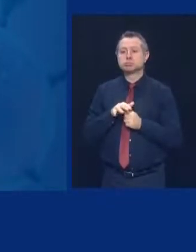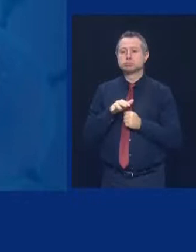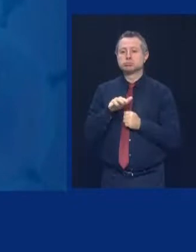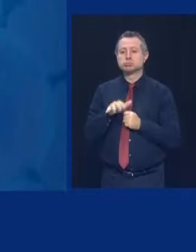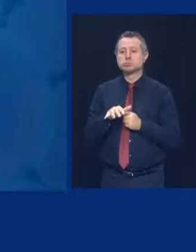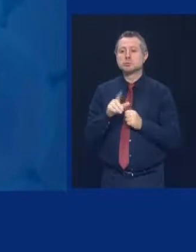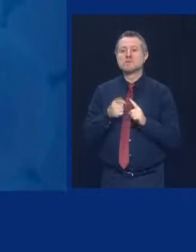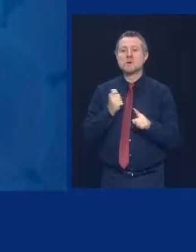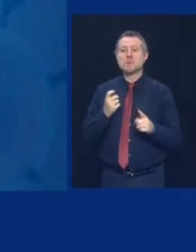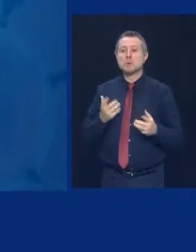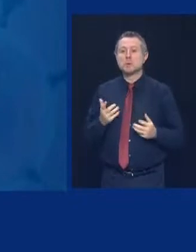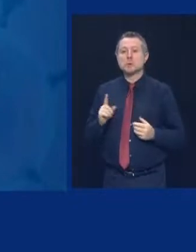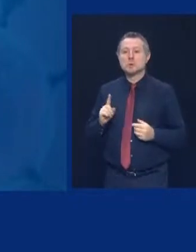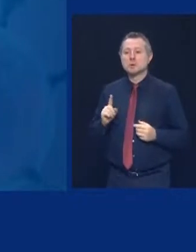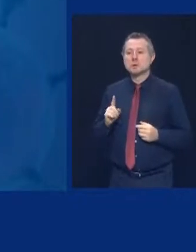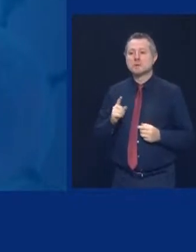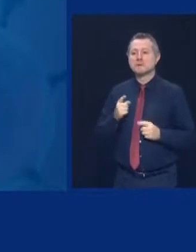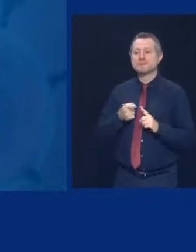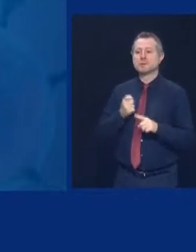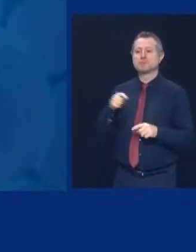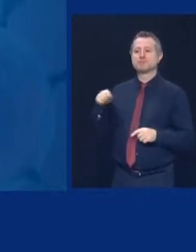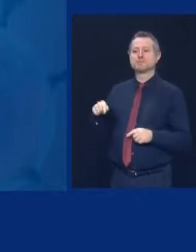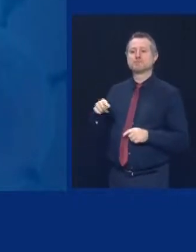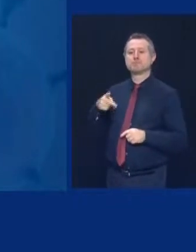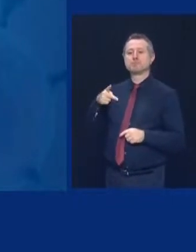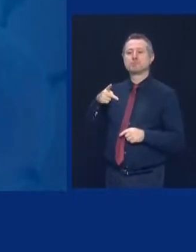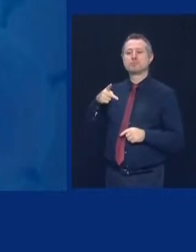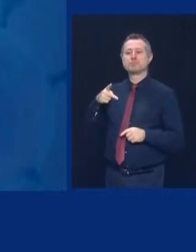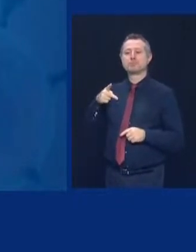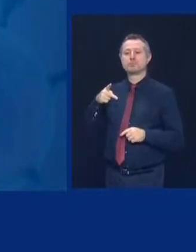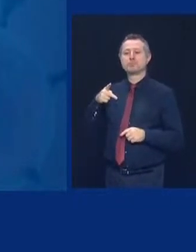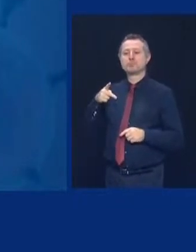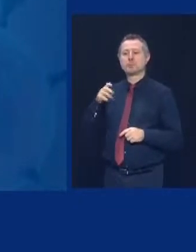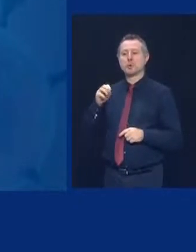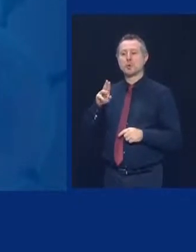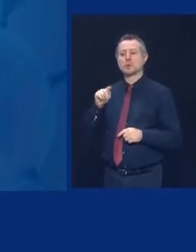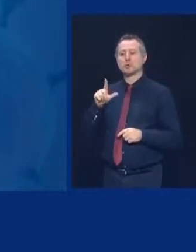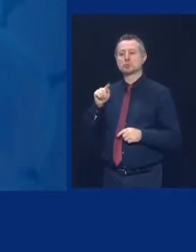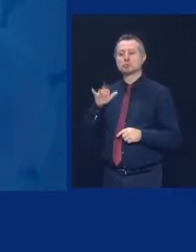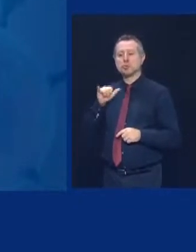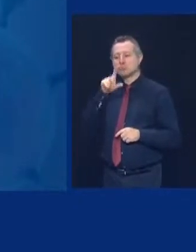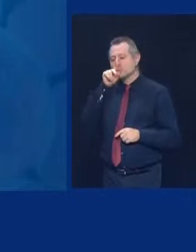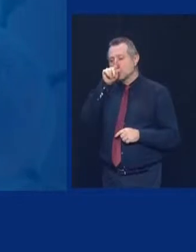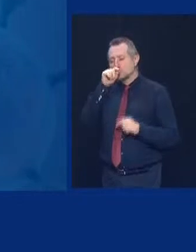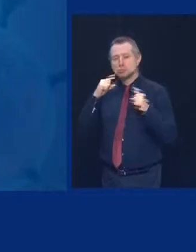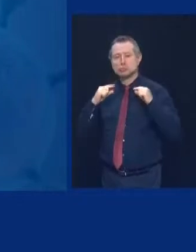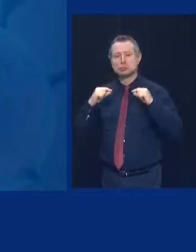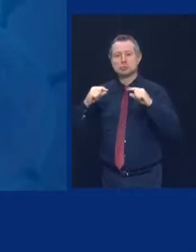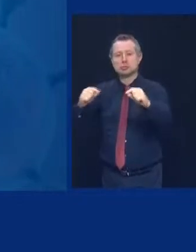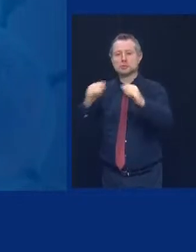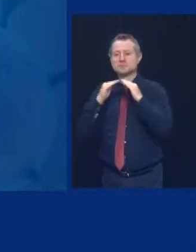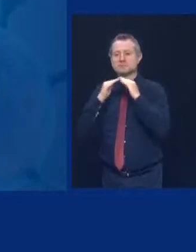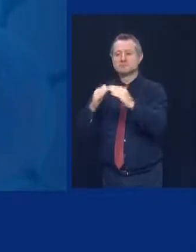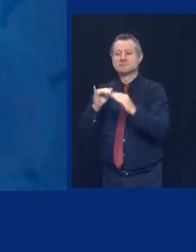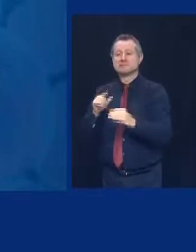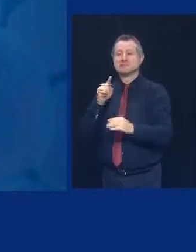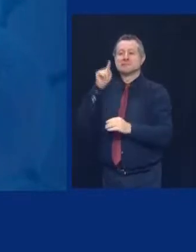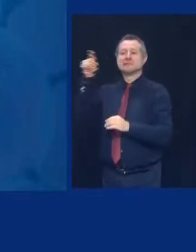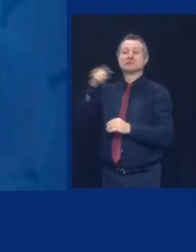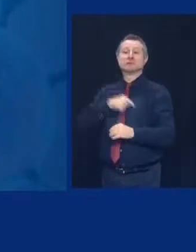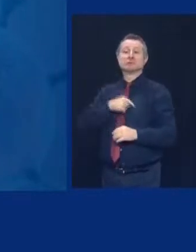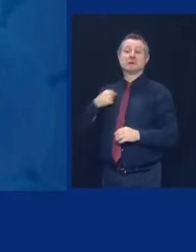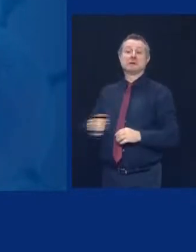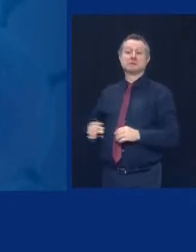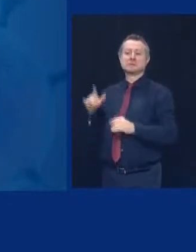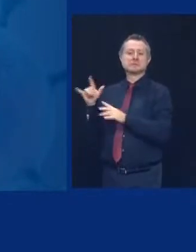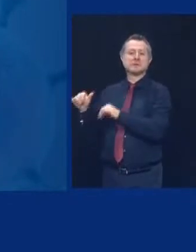poultry market in China, which is how SARS spread and MERS spread